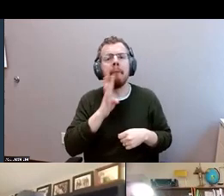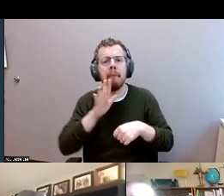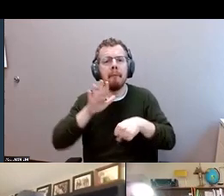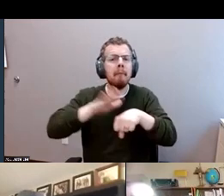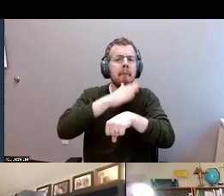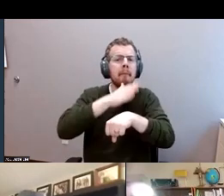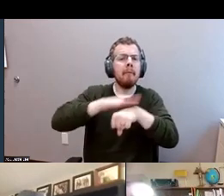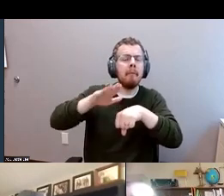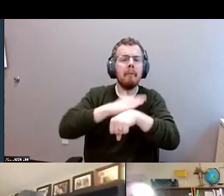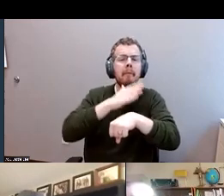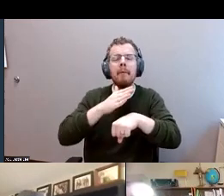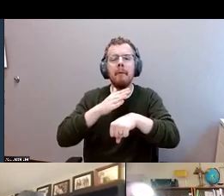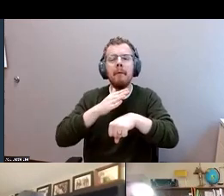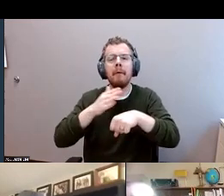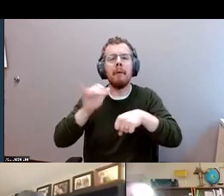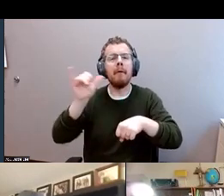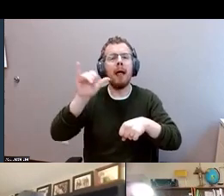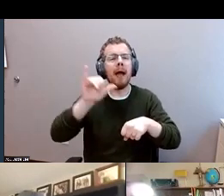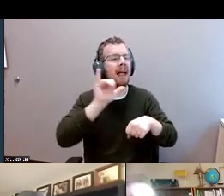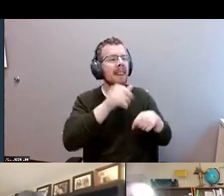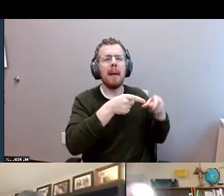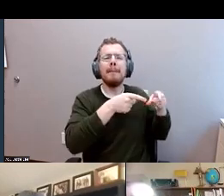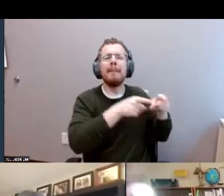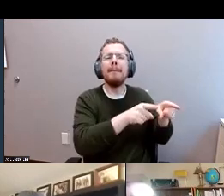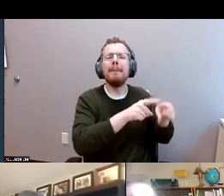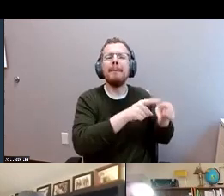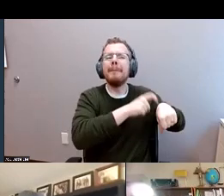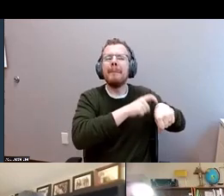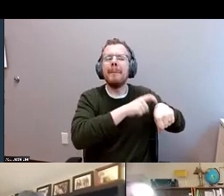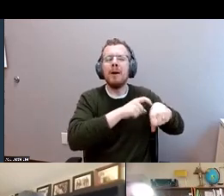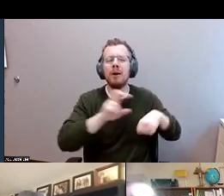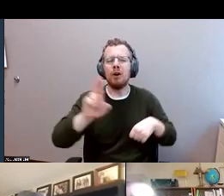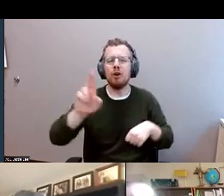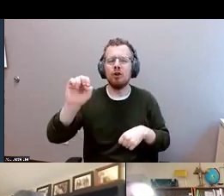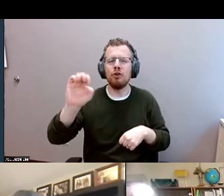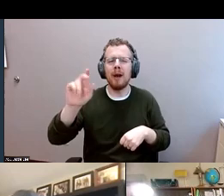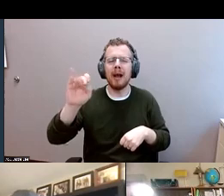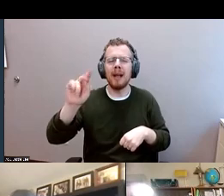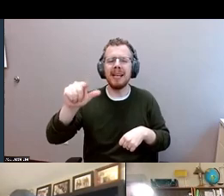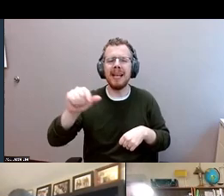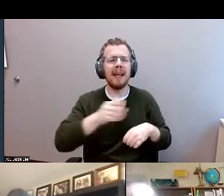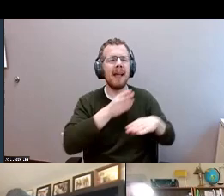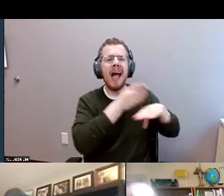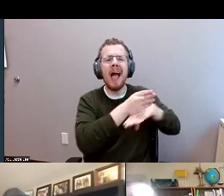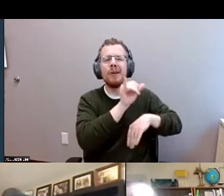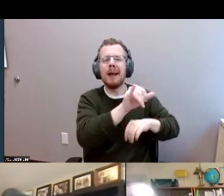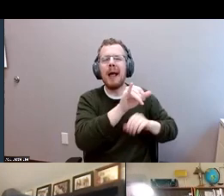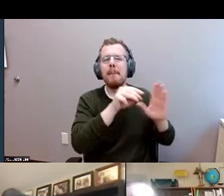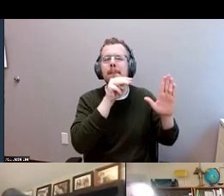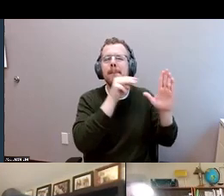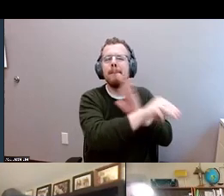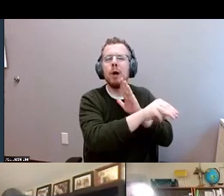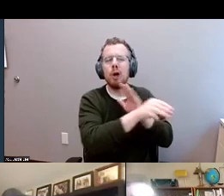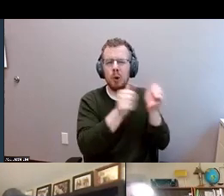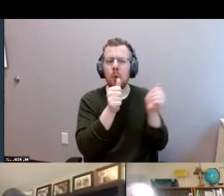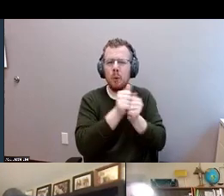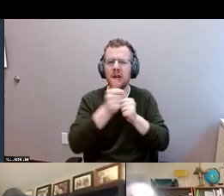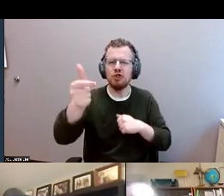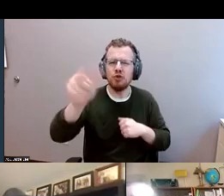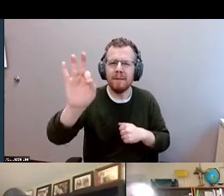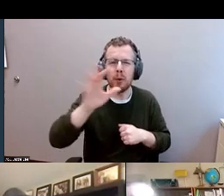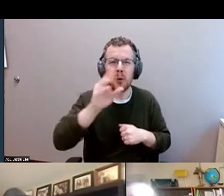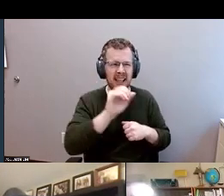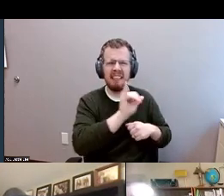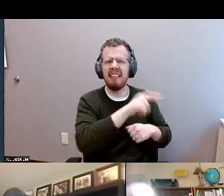in the so-called period of reckoning in the post-murder period with George Floyd and so,